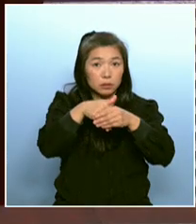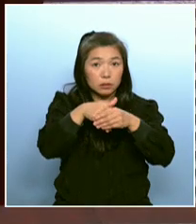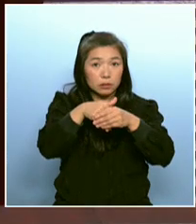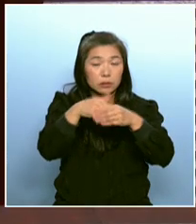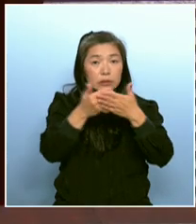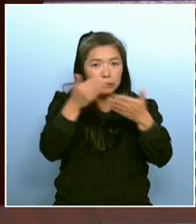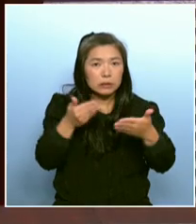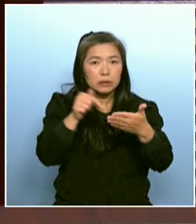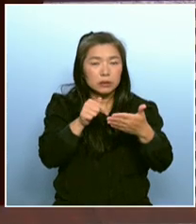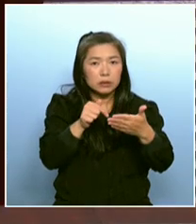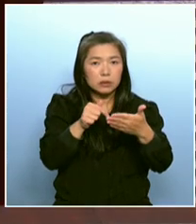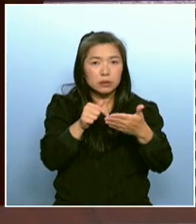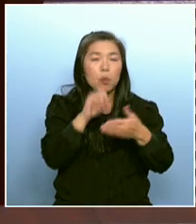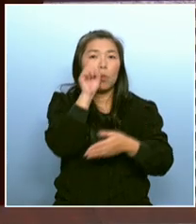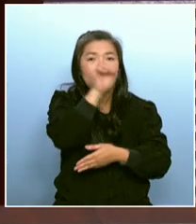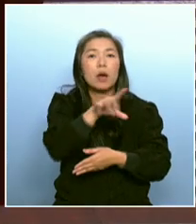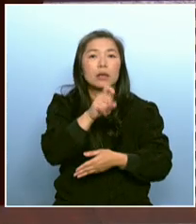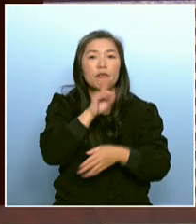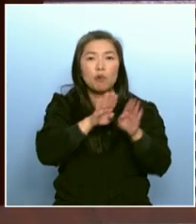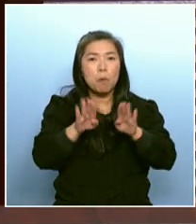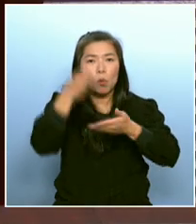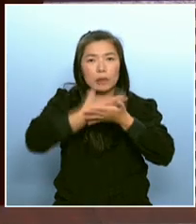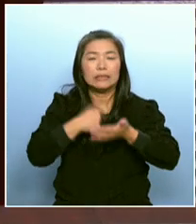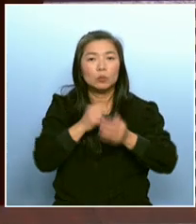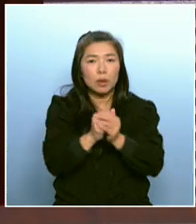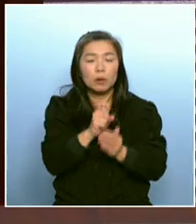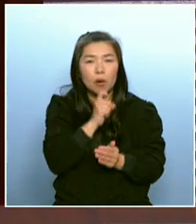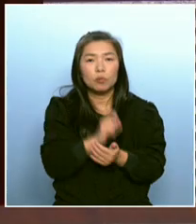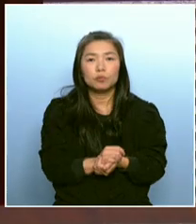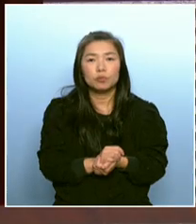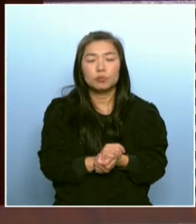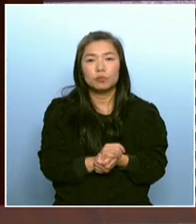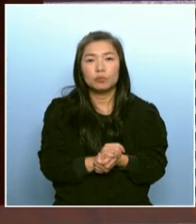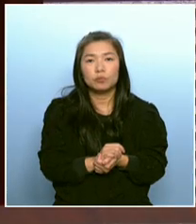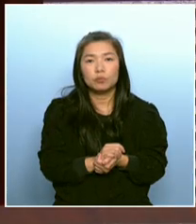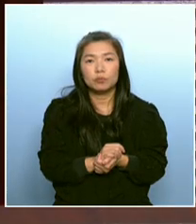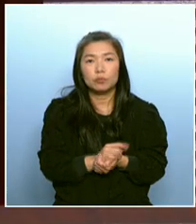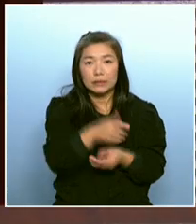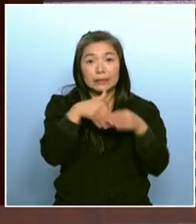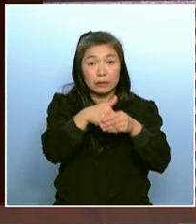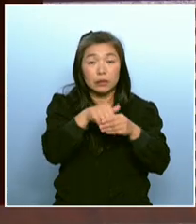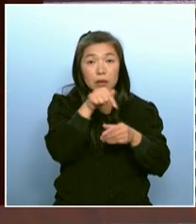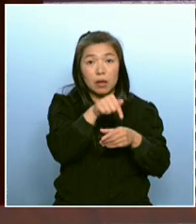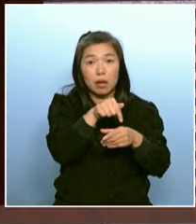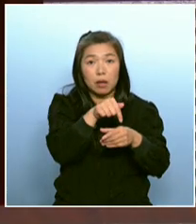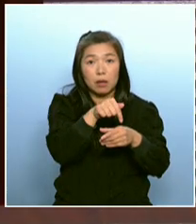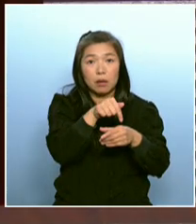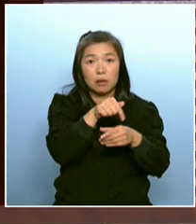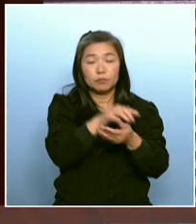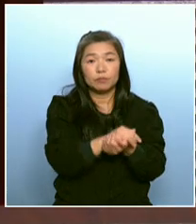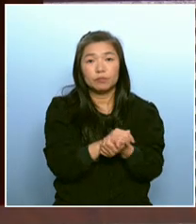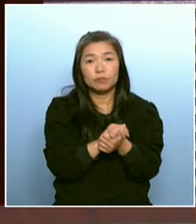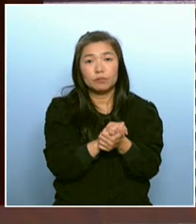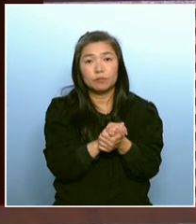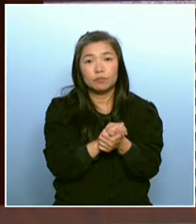As we consider the applications from organizations and schools, we issued a specification to